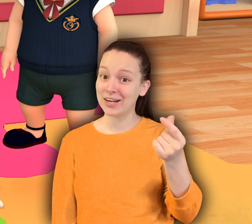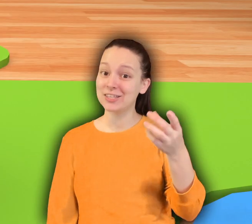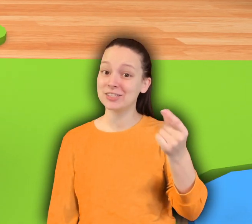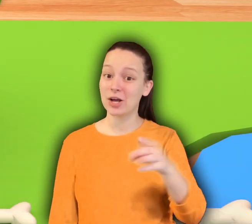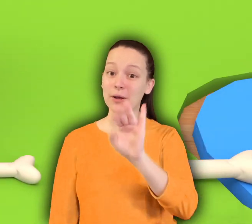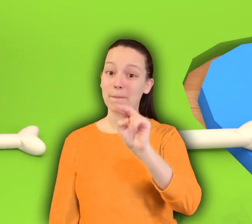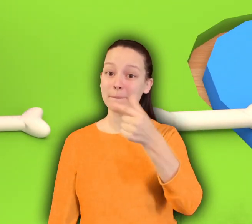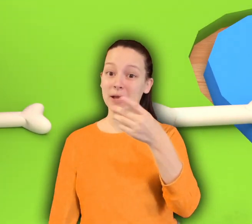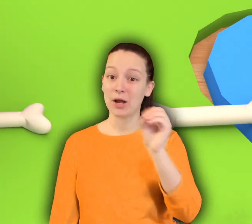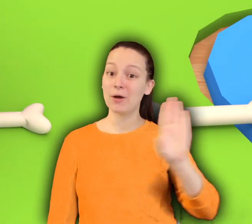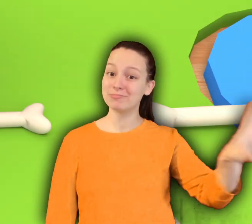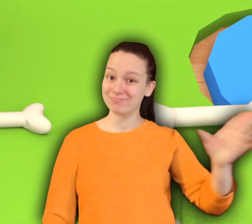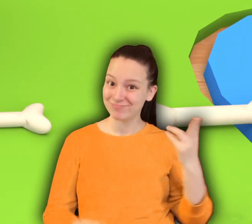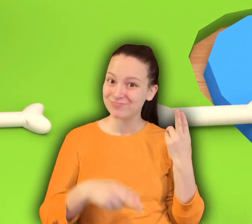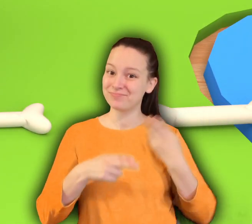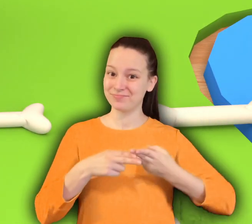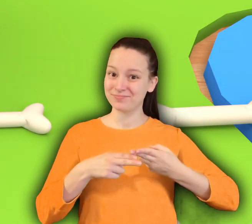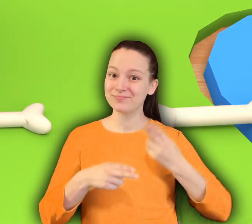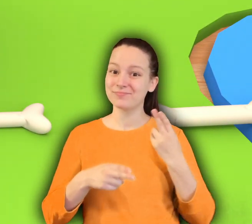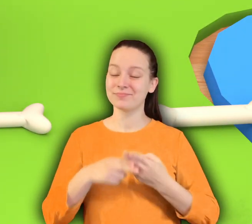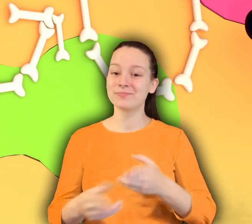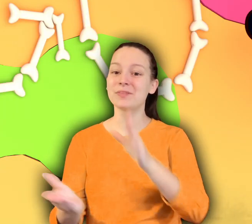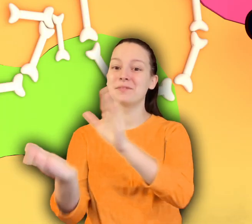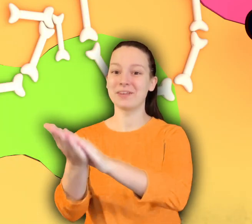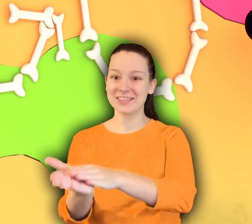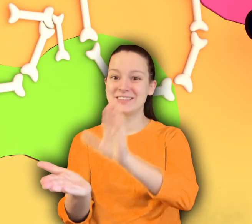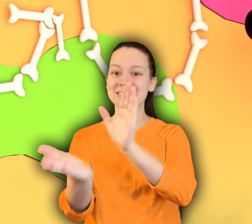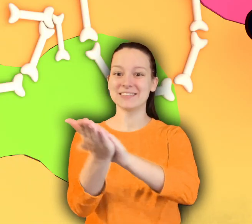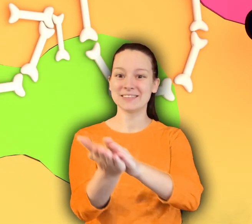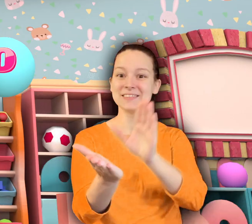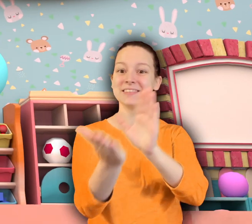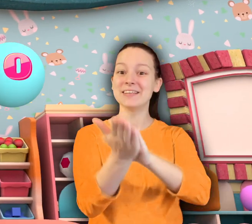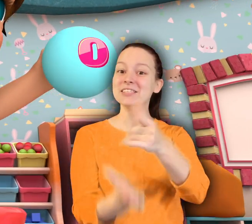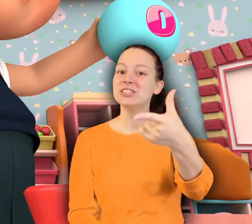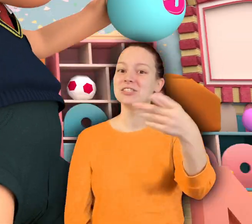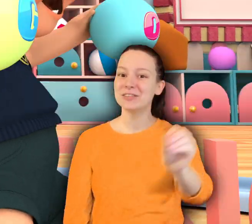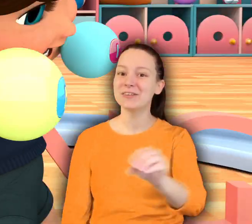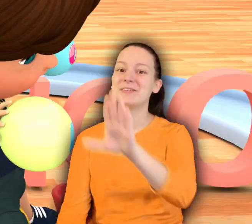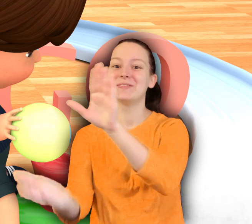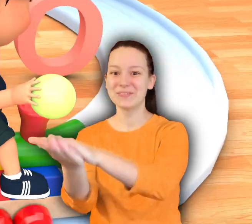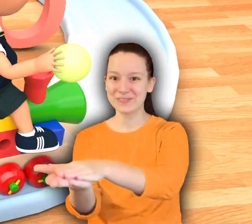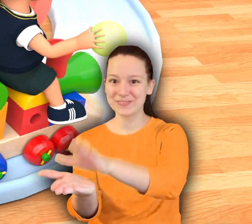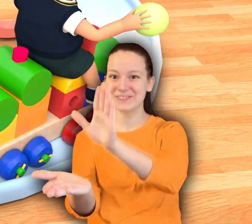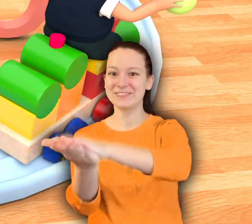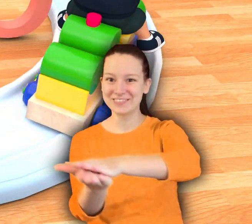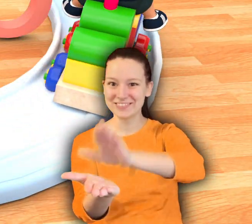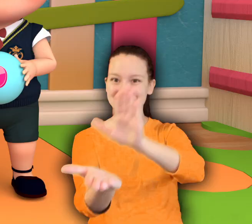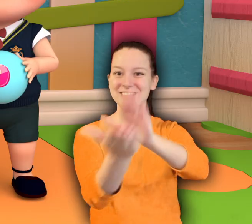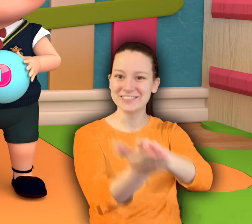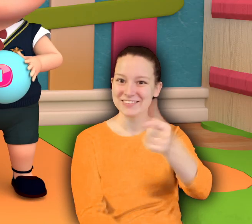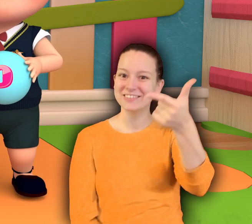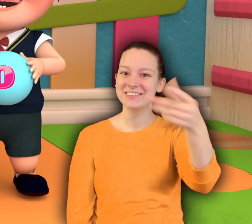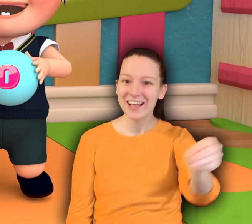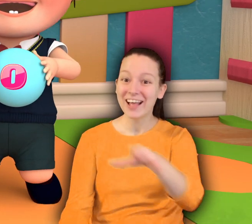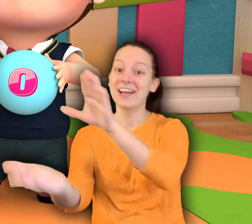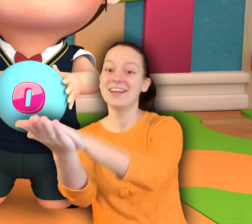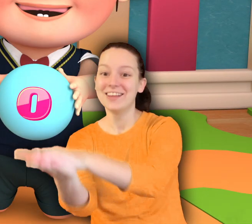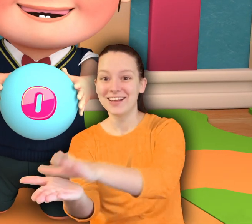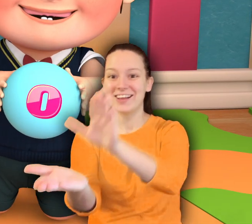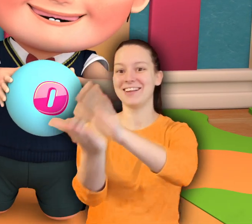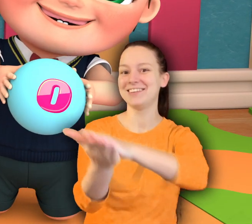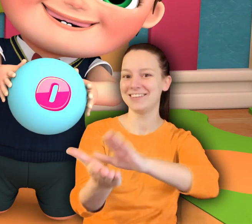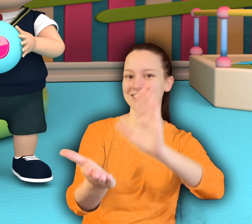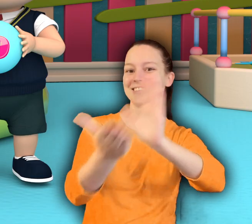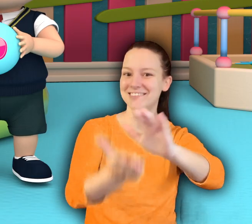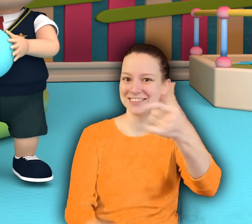had a dog And Bingo was his name-o N-G-O, N-G-O, N